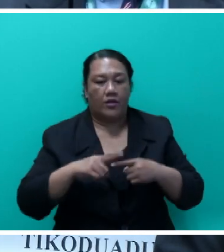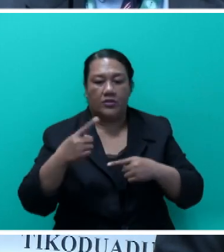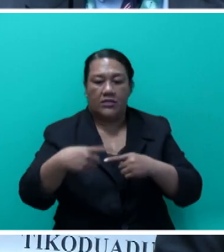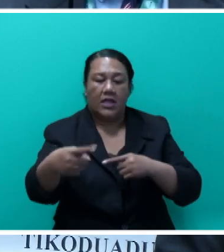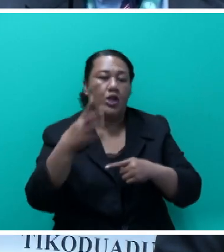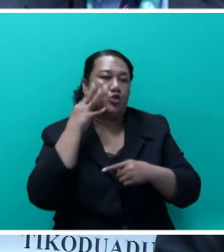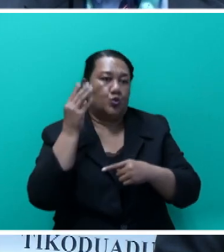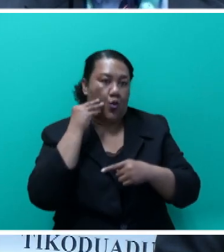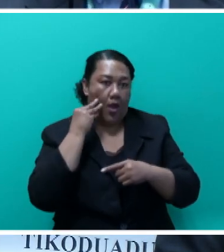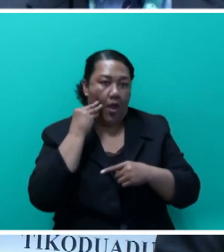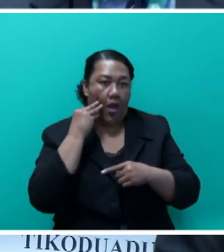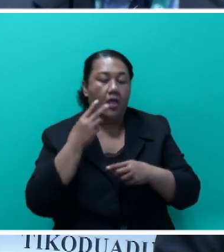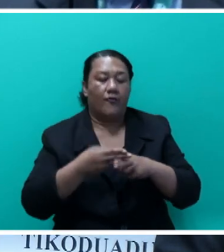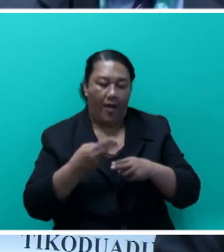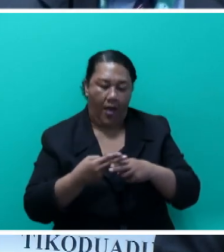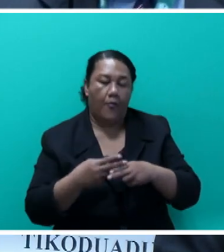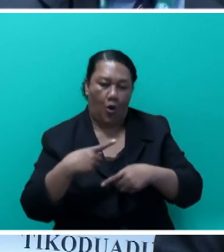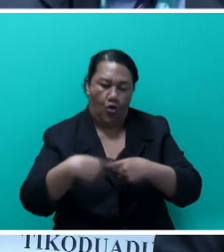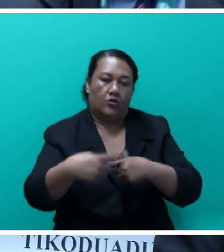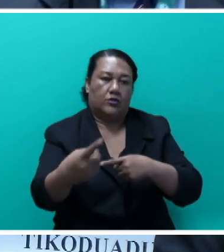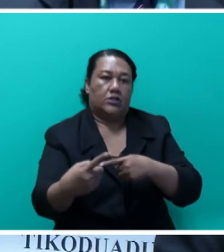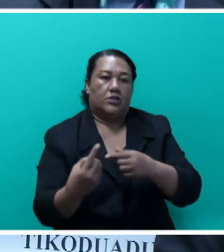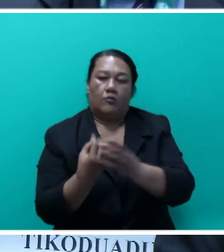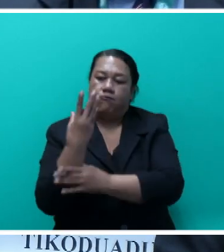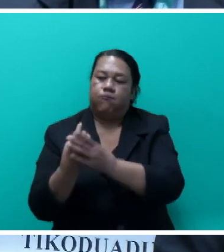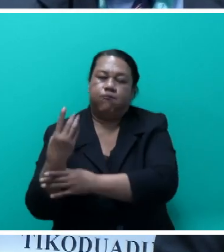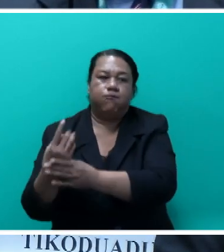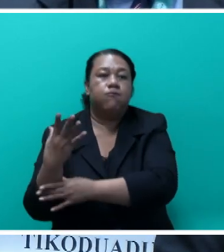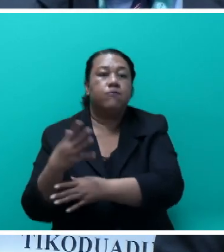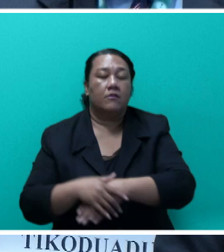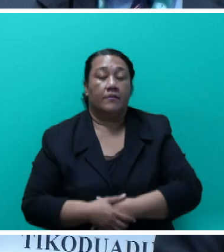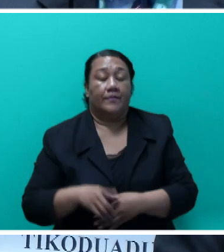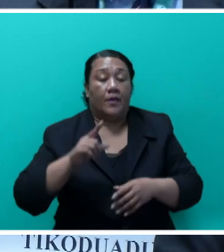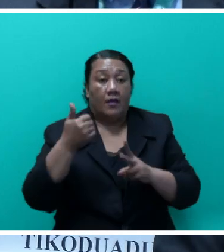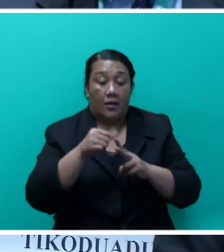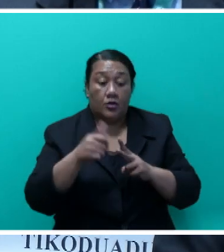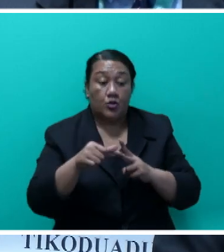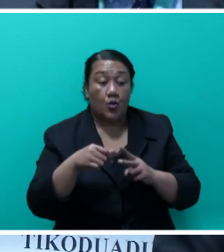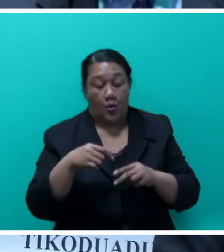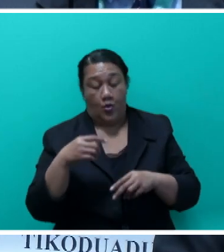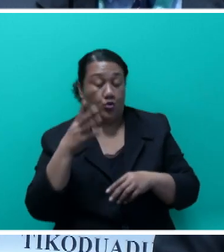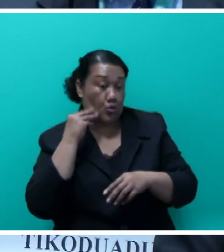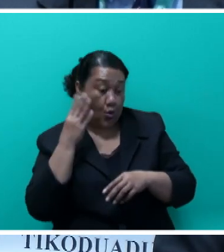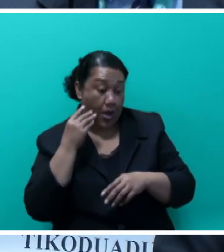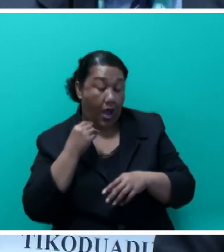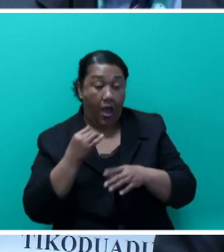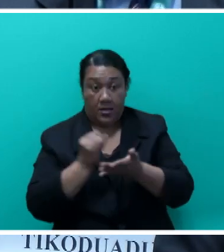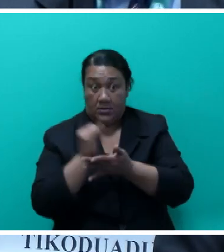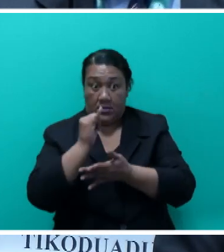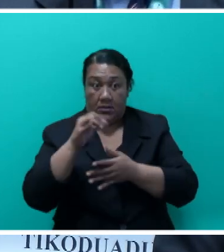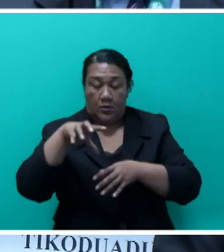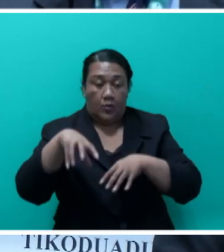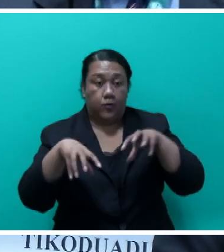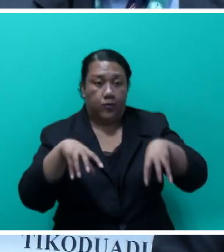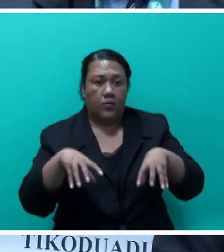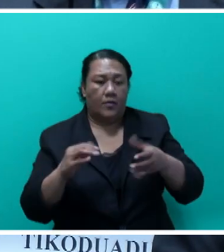industry. Mr. Speaker, sir, the Sugar Research Institute, known as SRIF, has been at the forefront of our